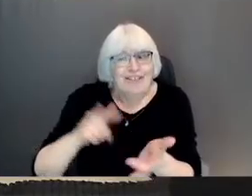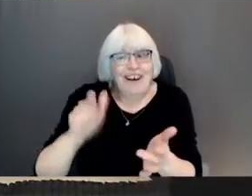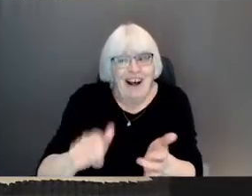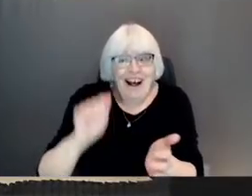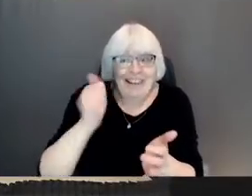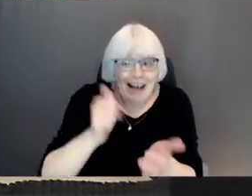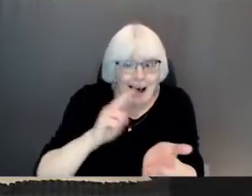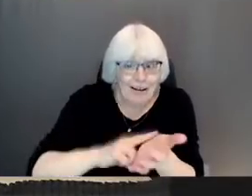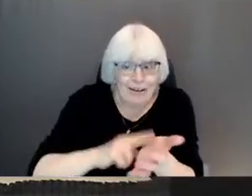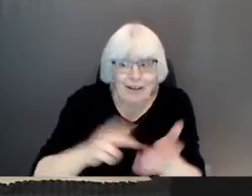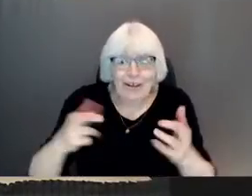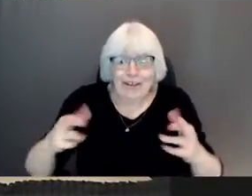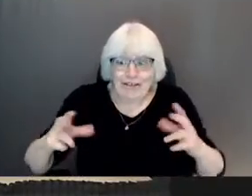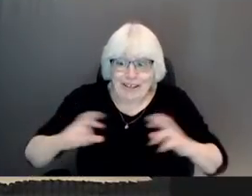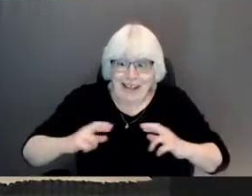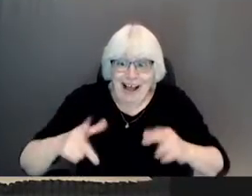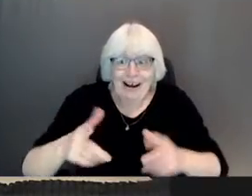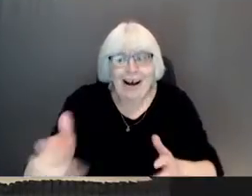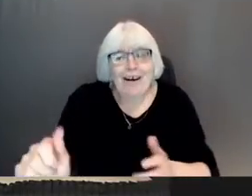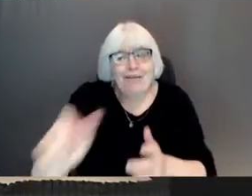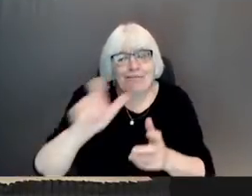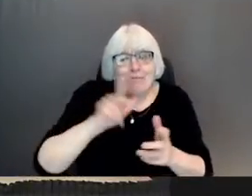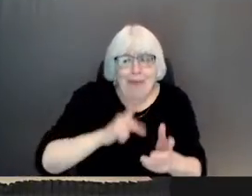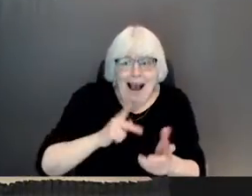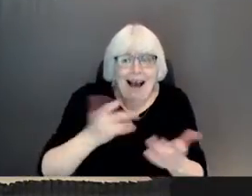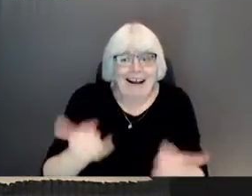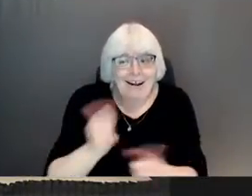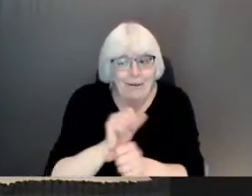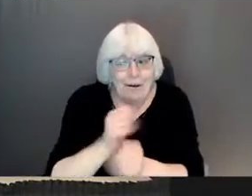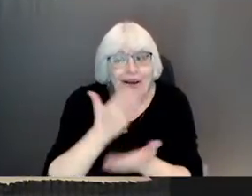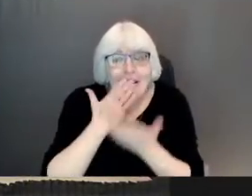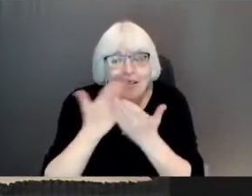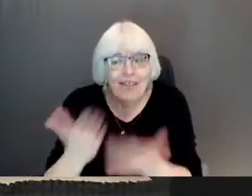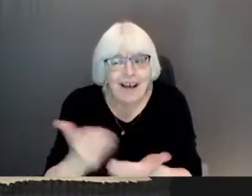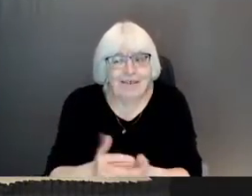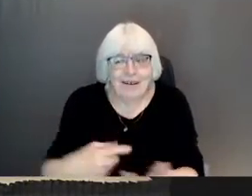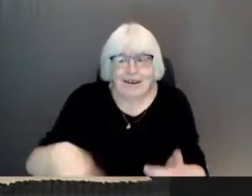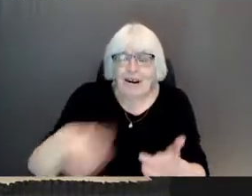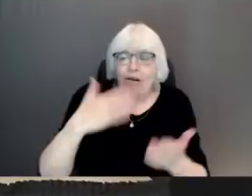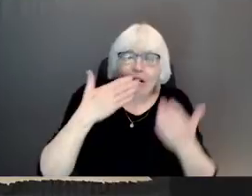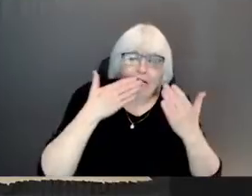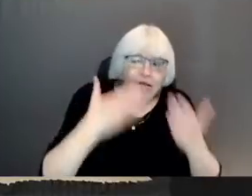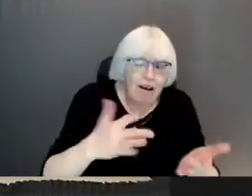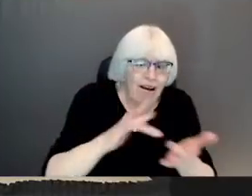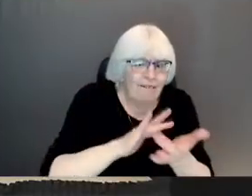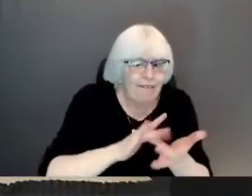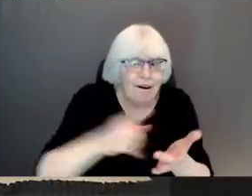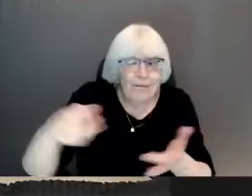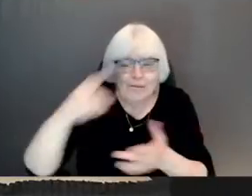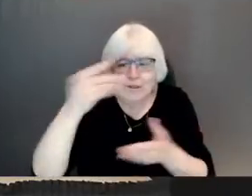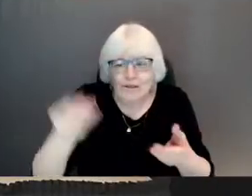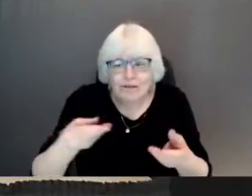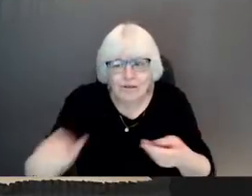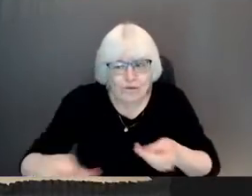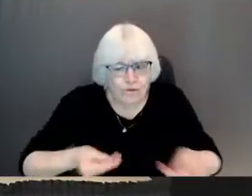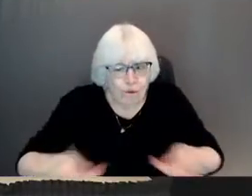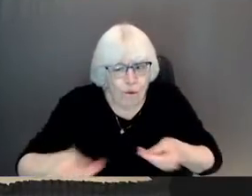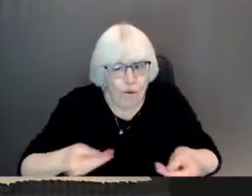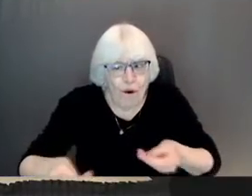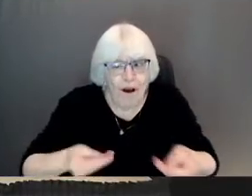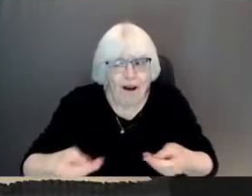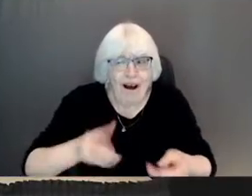pharmacies again and all of the healthcare professionals who are dealing with the day-to-day duties of their regular jobs on top of